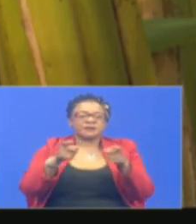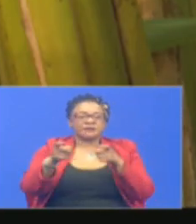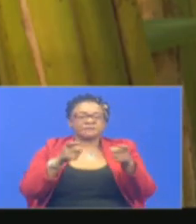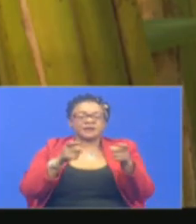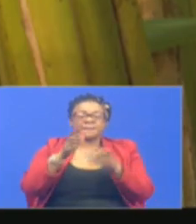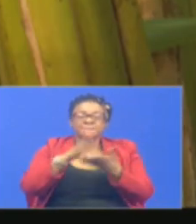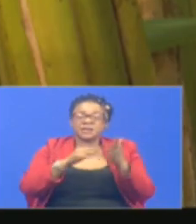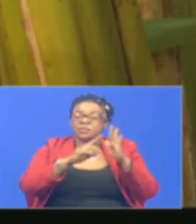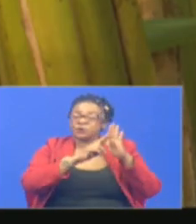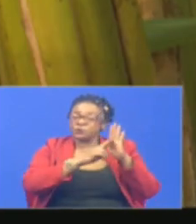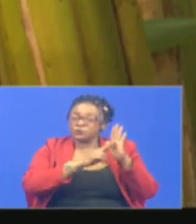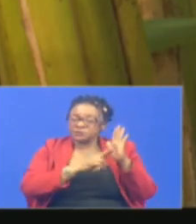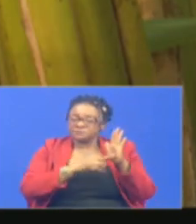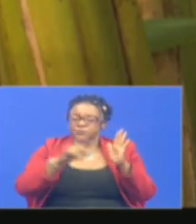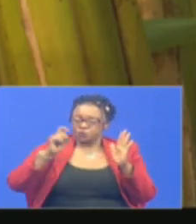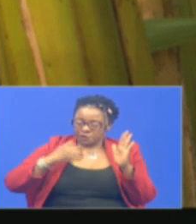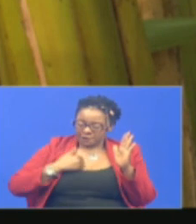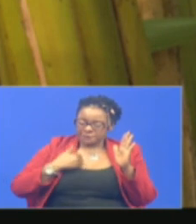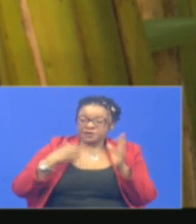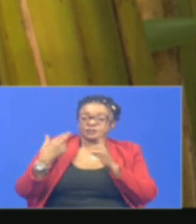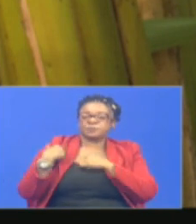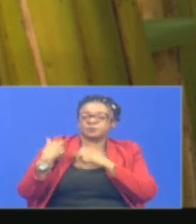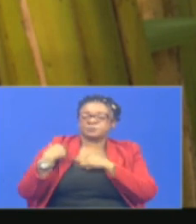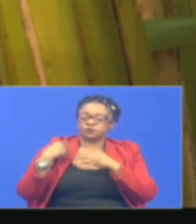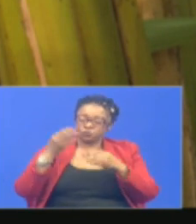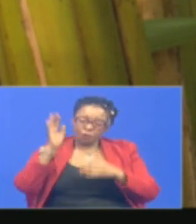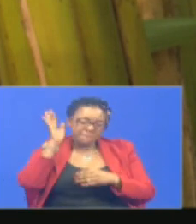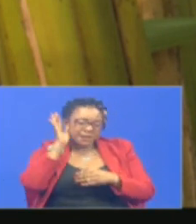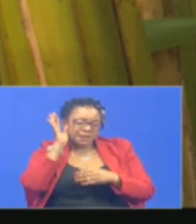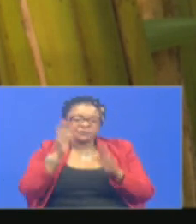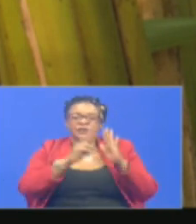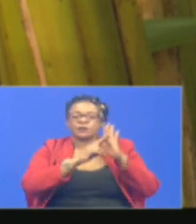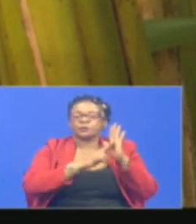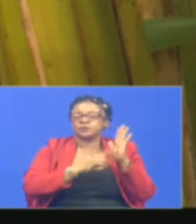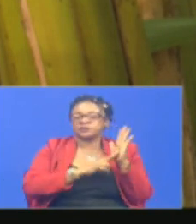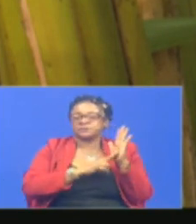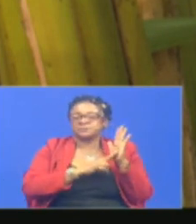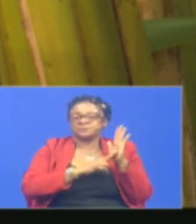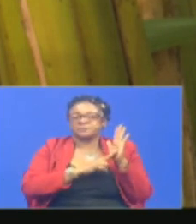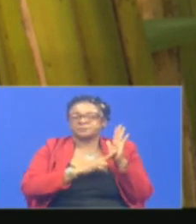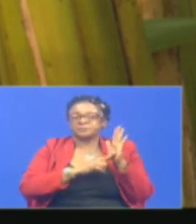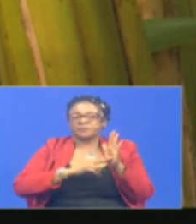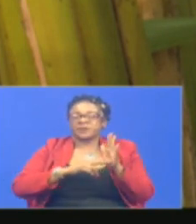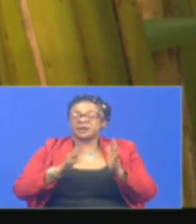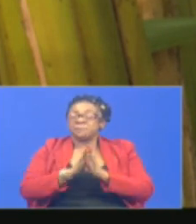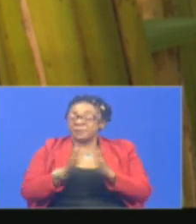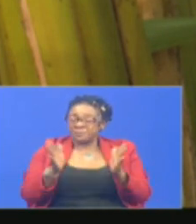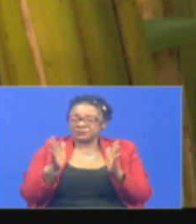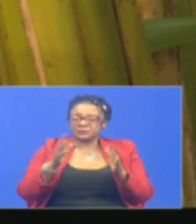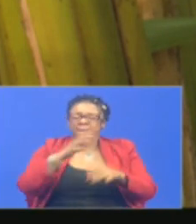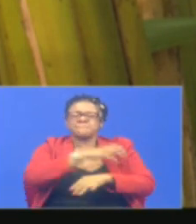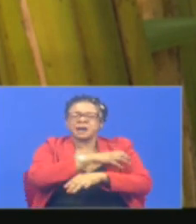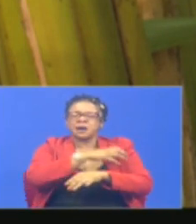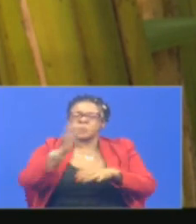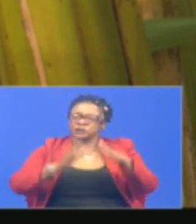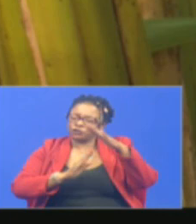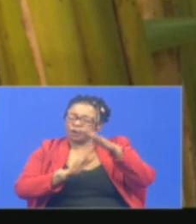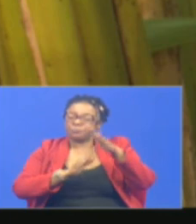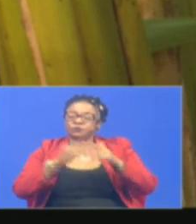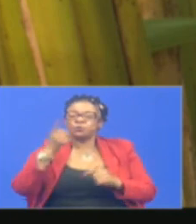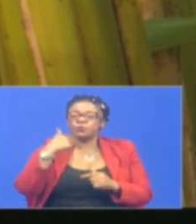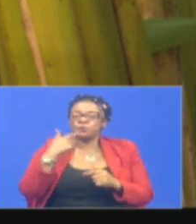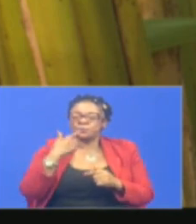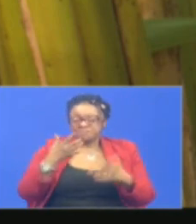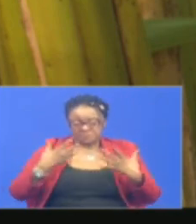rules, and you have a responsibility to obey those rules. Now, the essence of a republic is that power, sovereign power, belongs to the